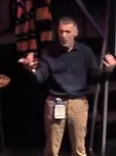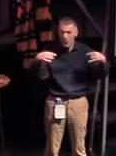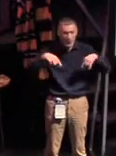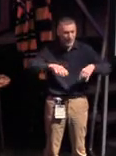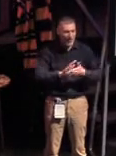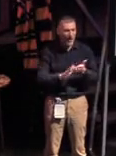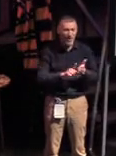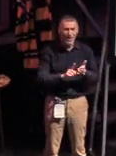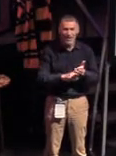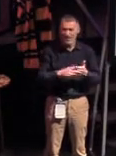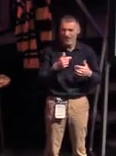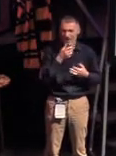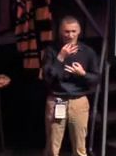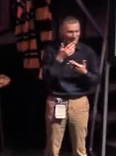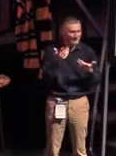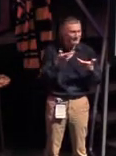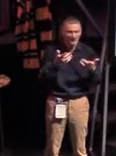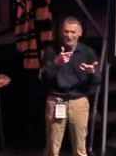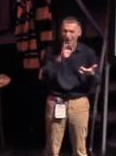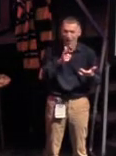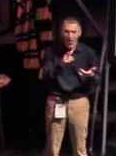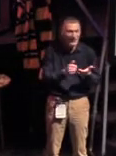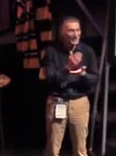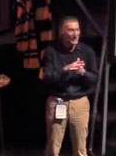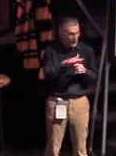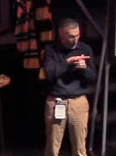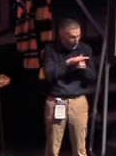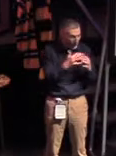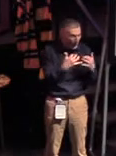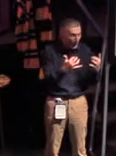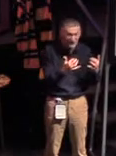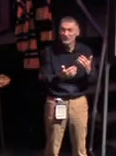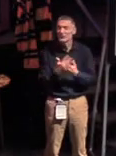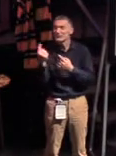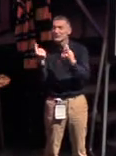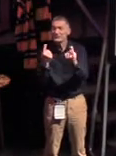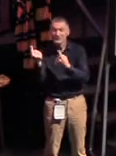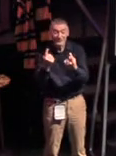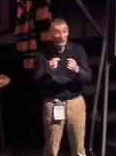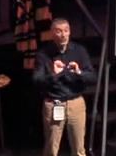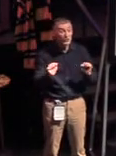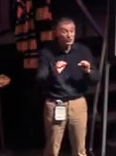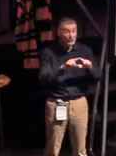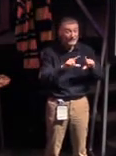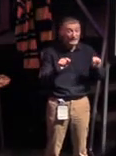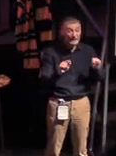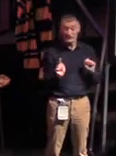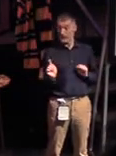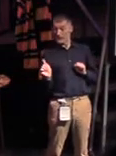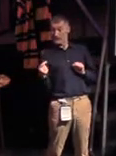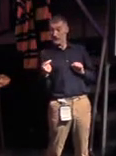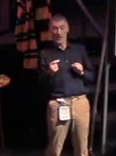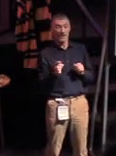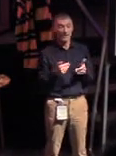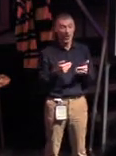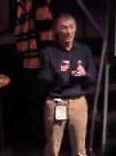lucky to have that here, and we're really lucky that that's open for our local audience as well as for you delegates. If you haven't got your tickets yet, the box office is just